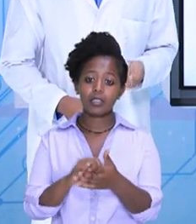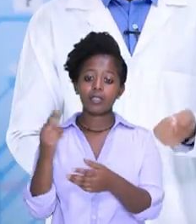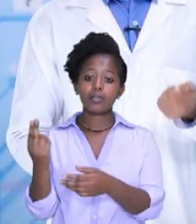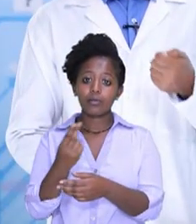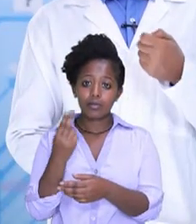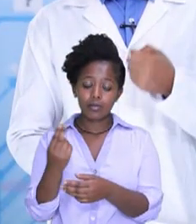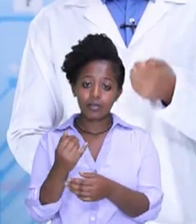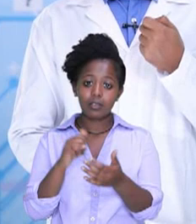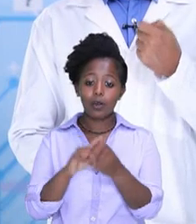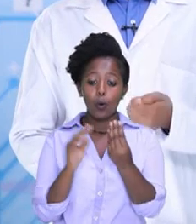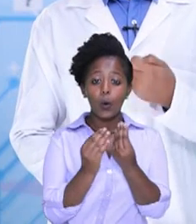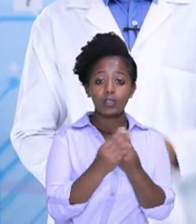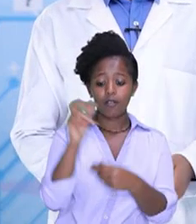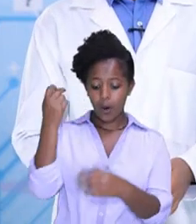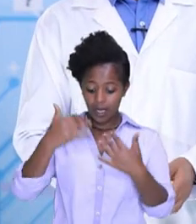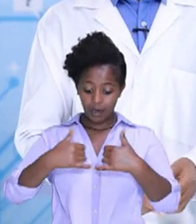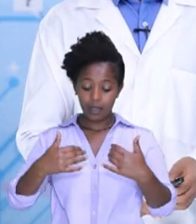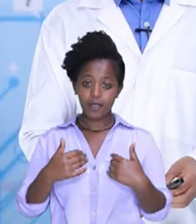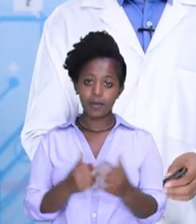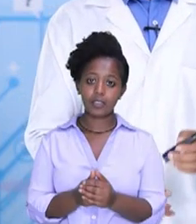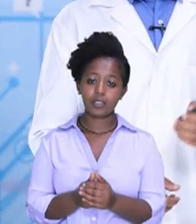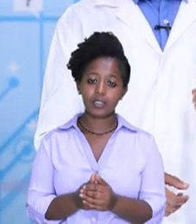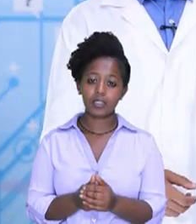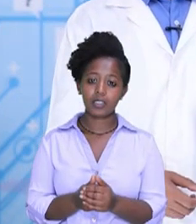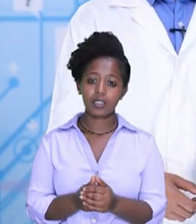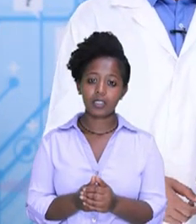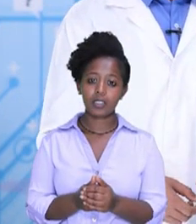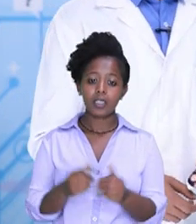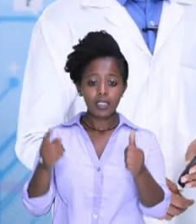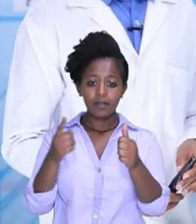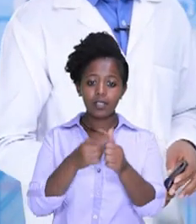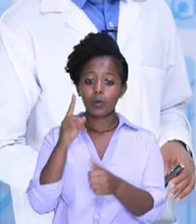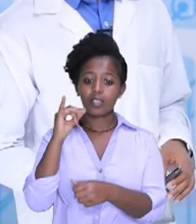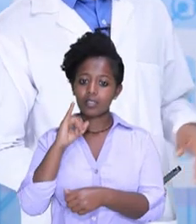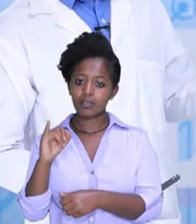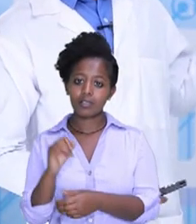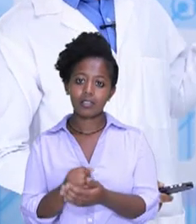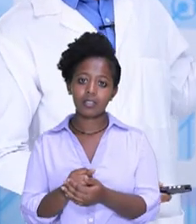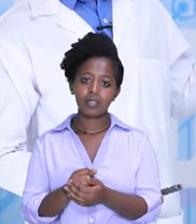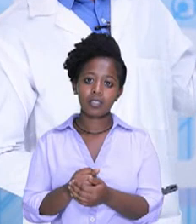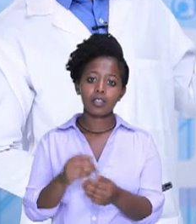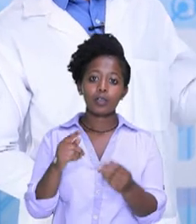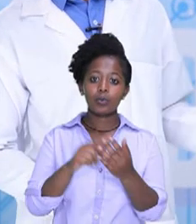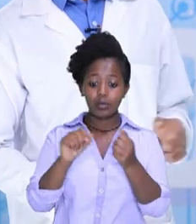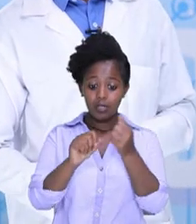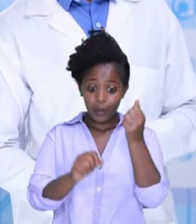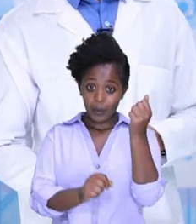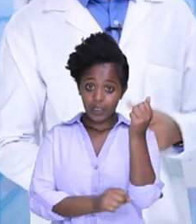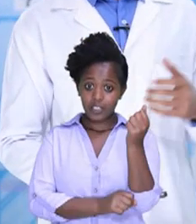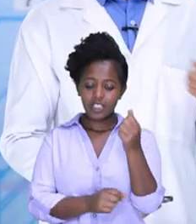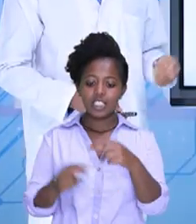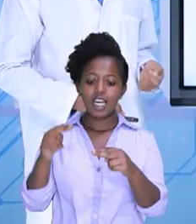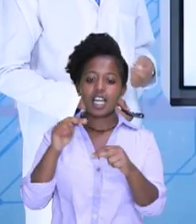to conserve our wild animals. The first one is to establish national